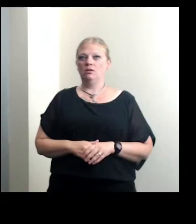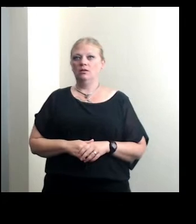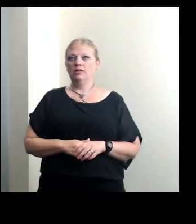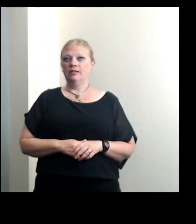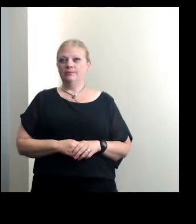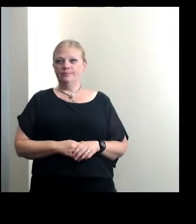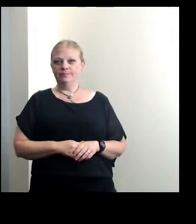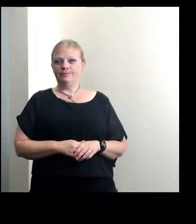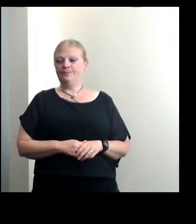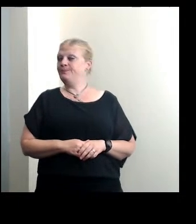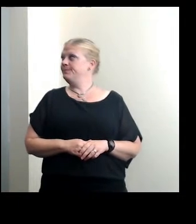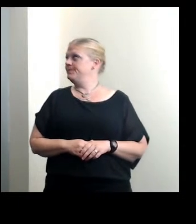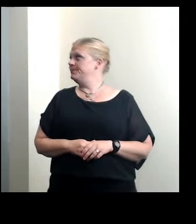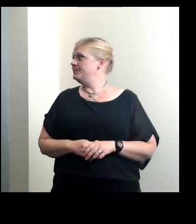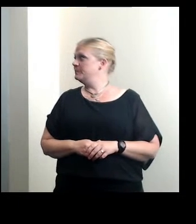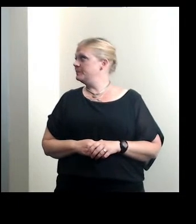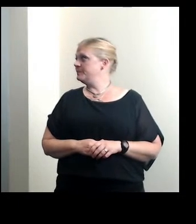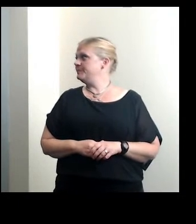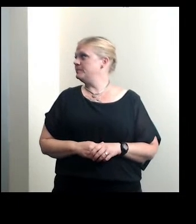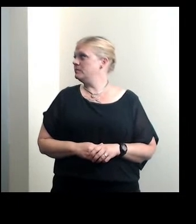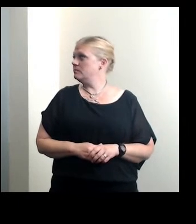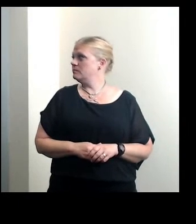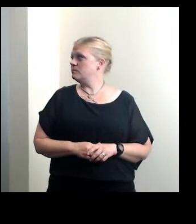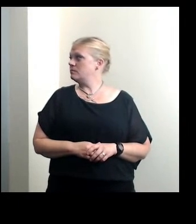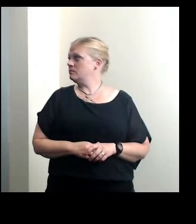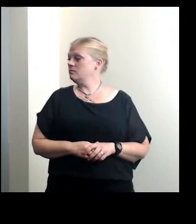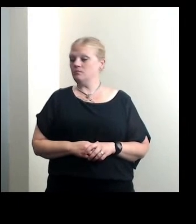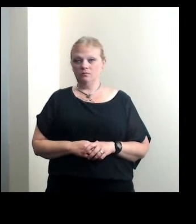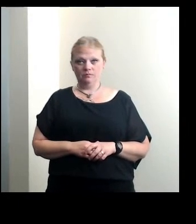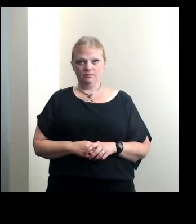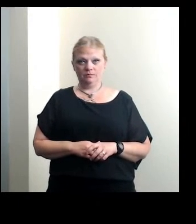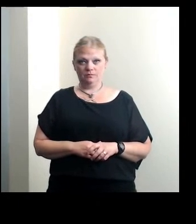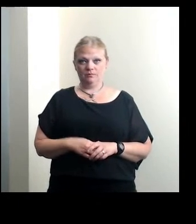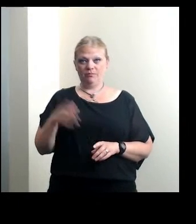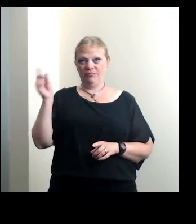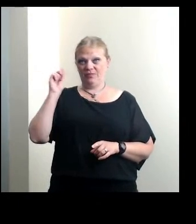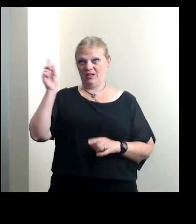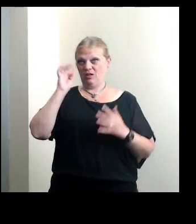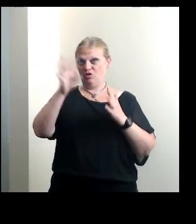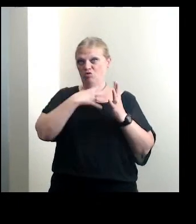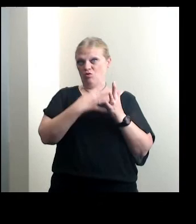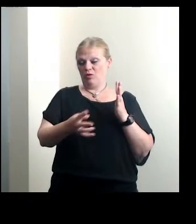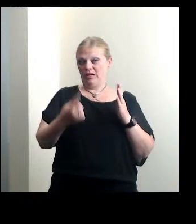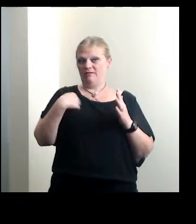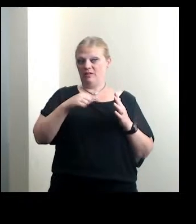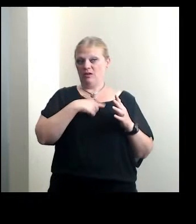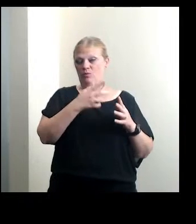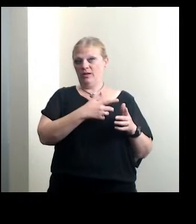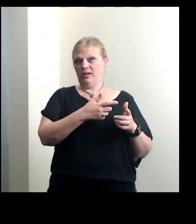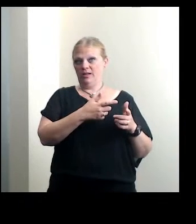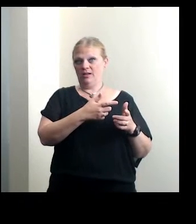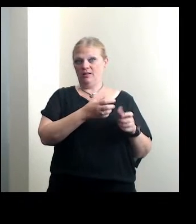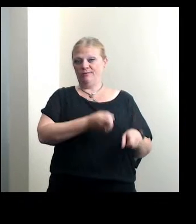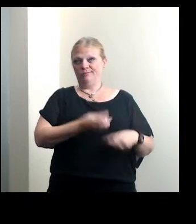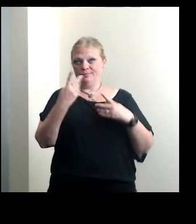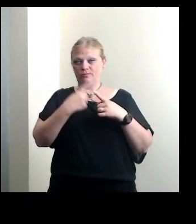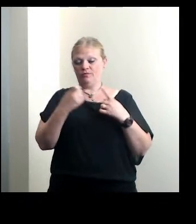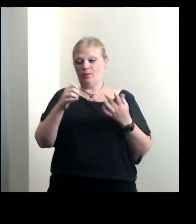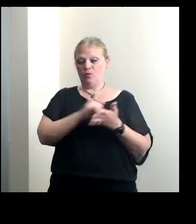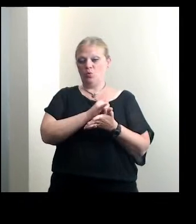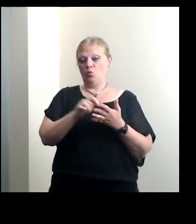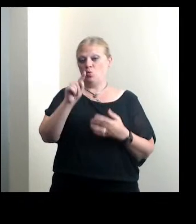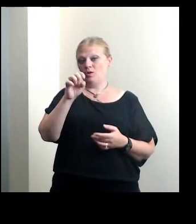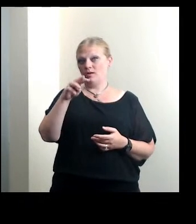So these are graphs that we pulled from the New York Times that was published this weekend, looking